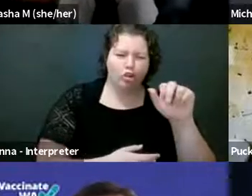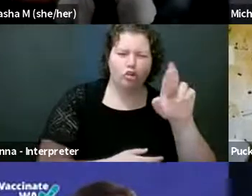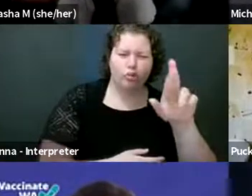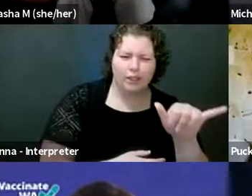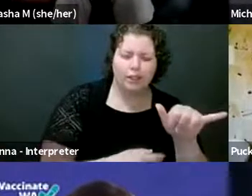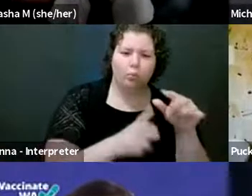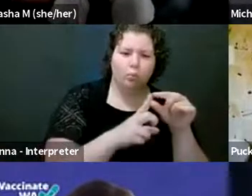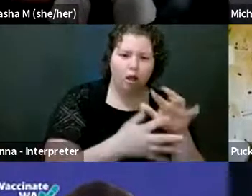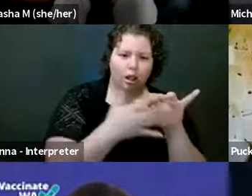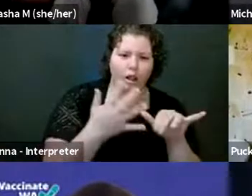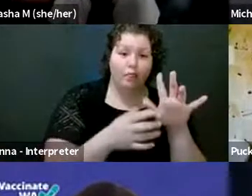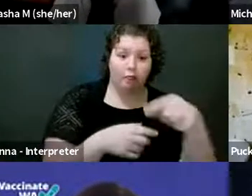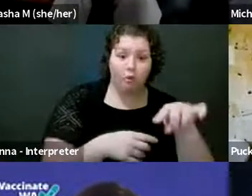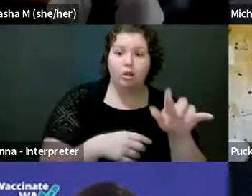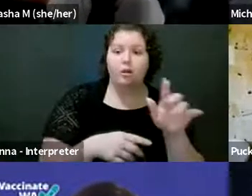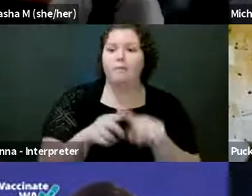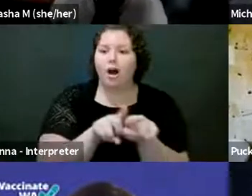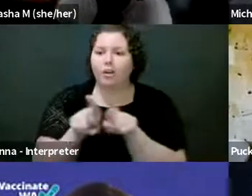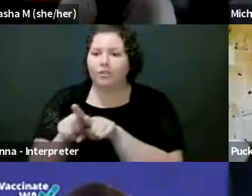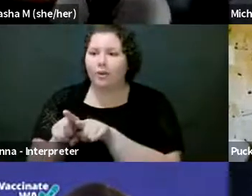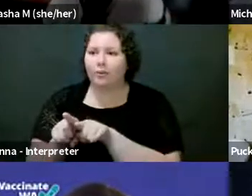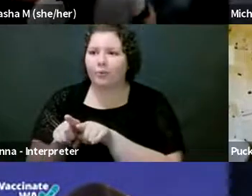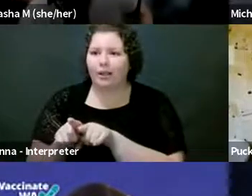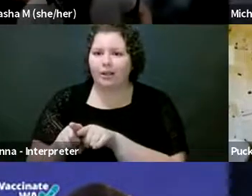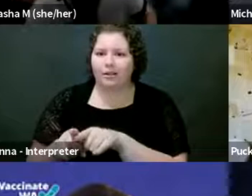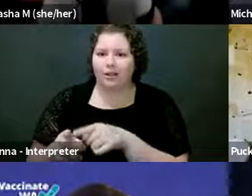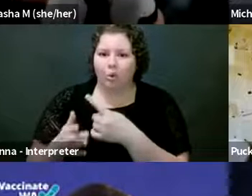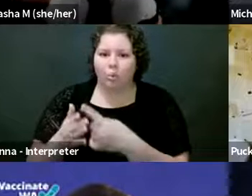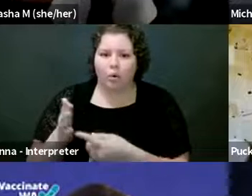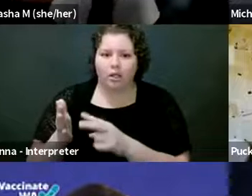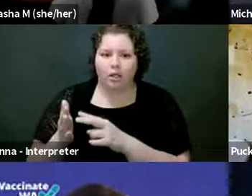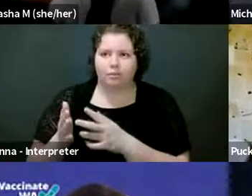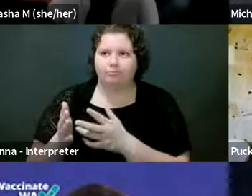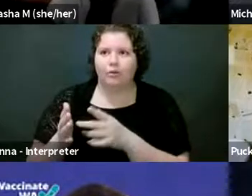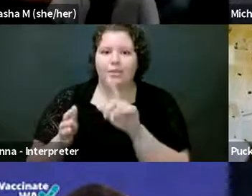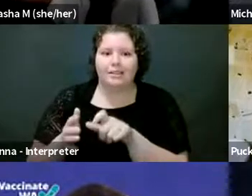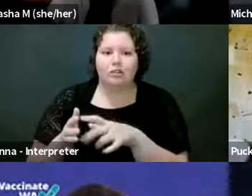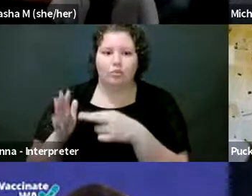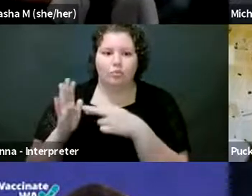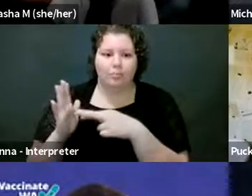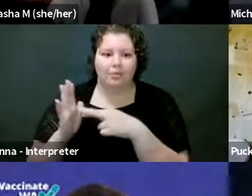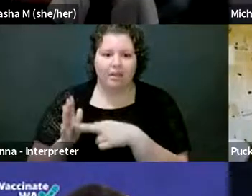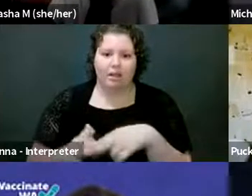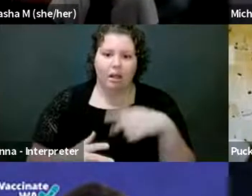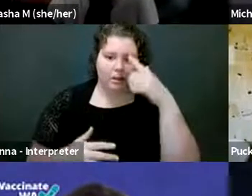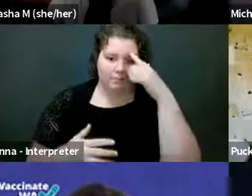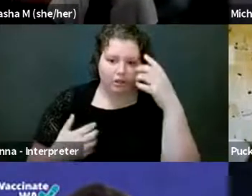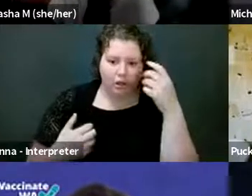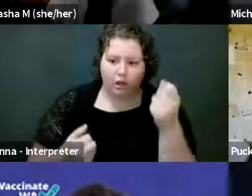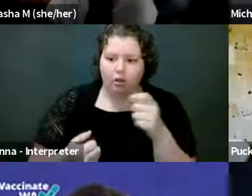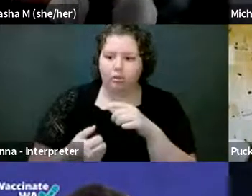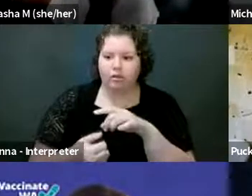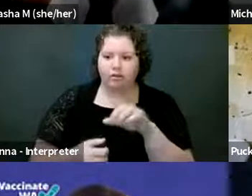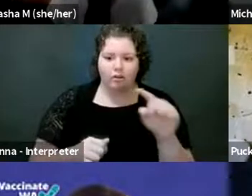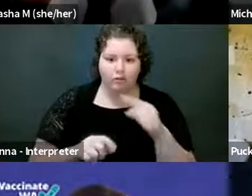law enforcement, first responders, follow-up services, community behavioral health, they're not represented here, and they are currently part of the crisis system. And so I